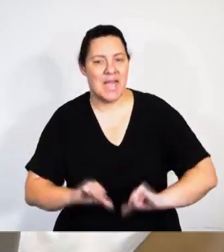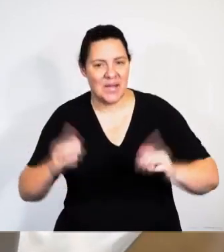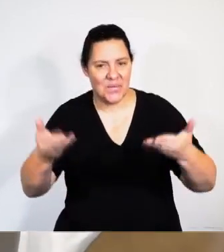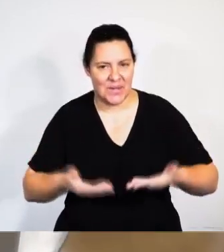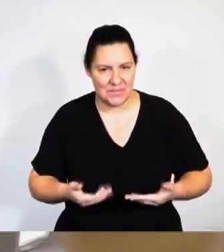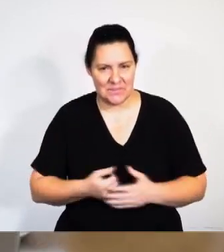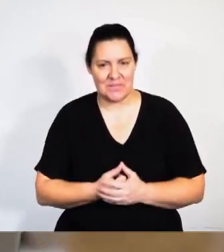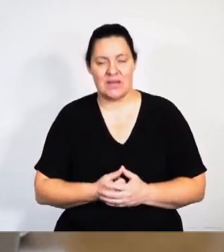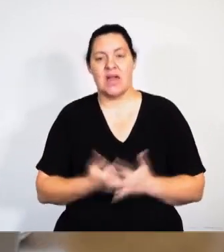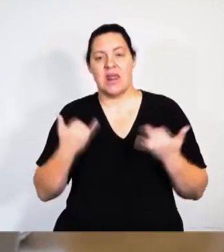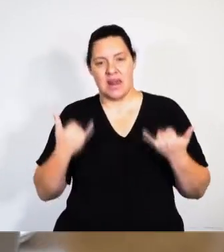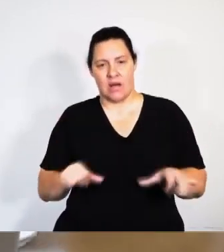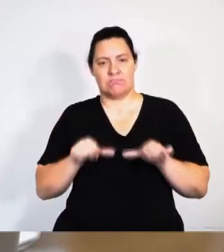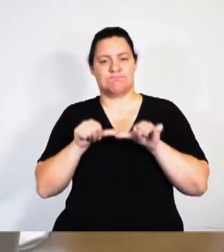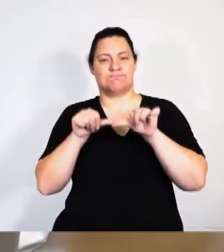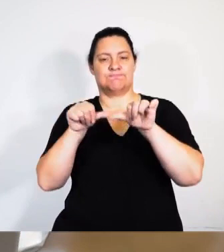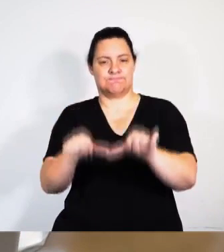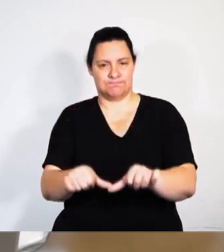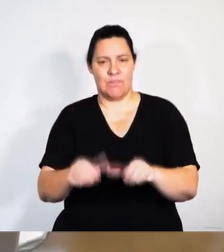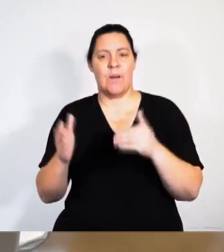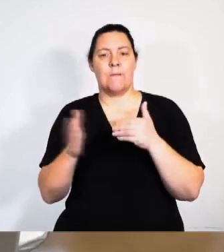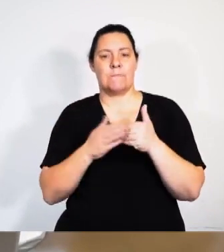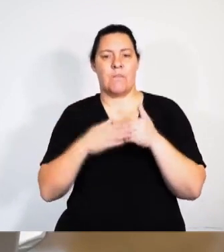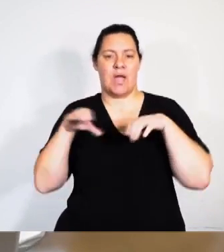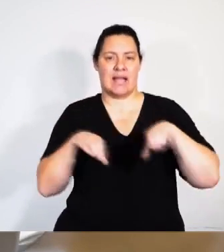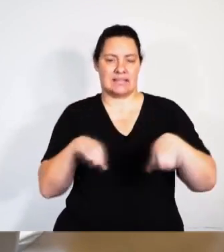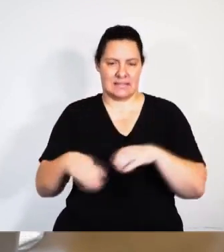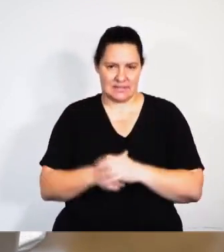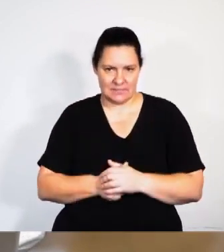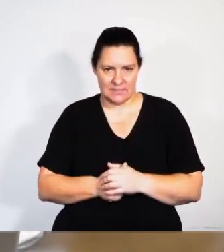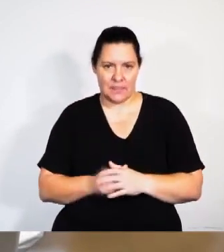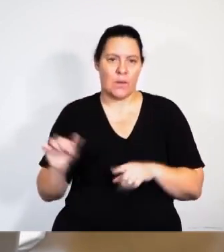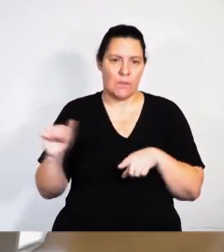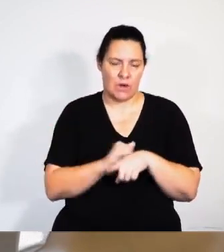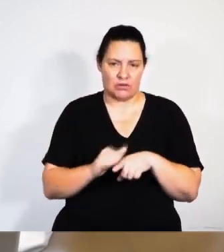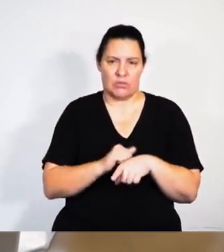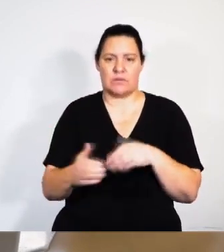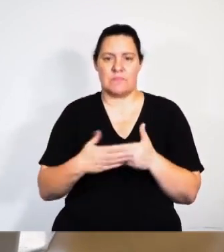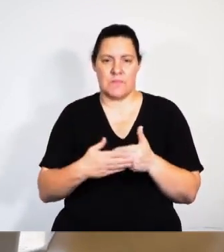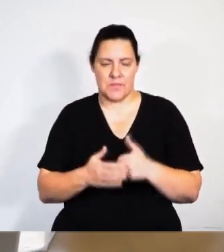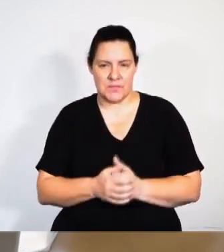Welcome back, everyone. Let's continue with more exercises and practice.